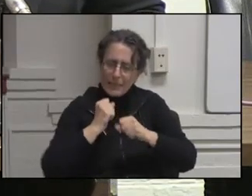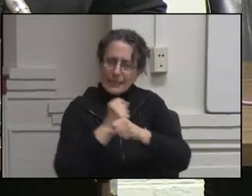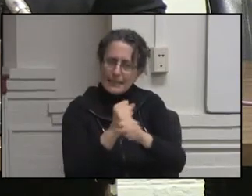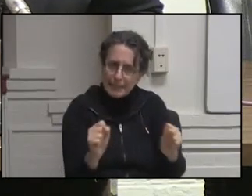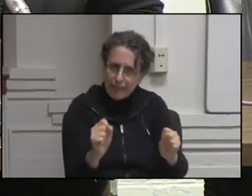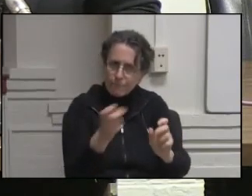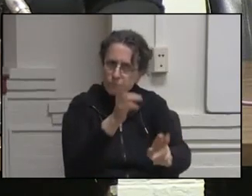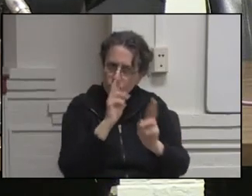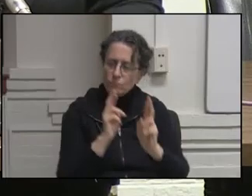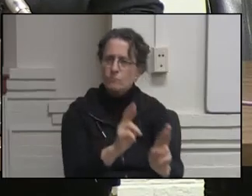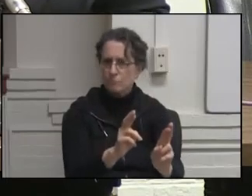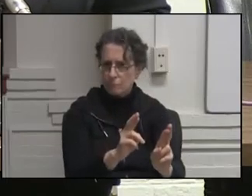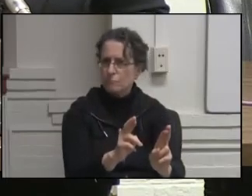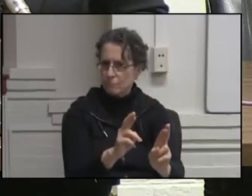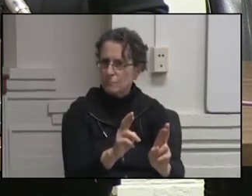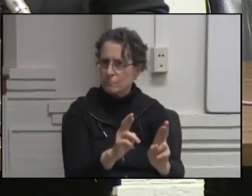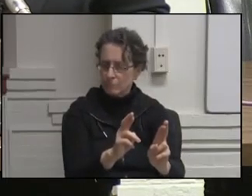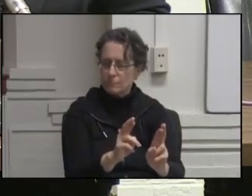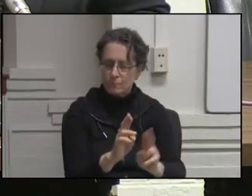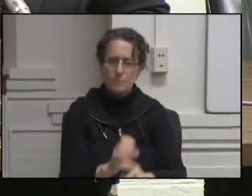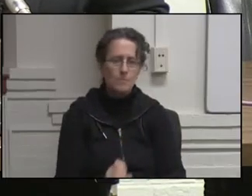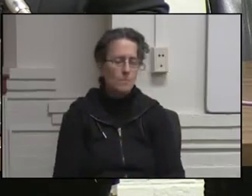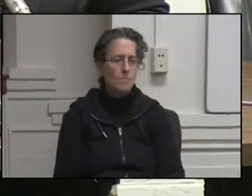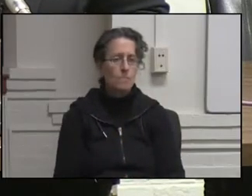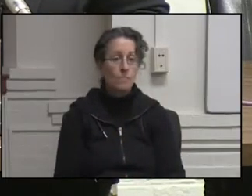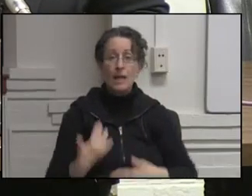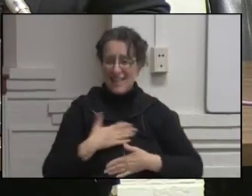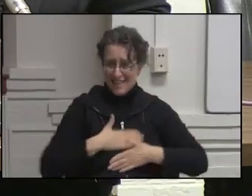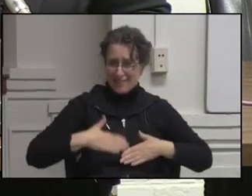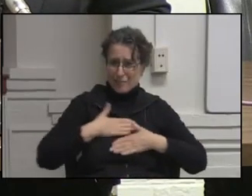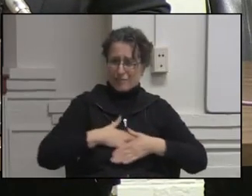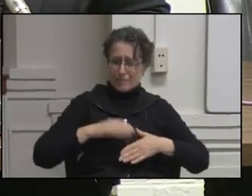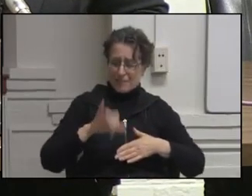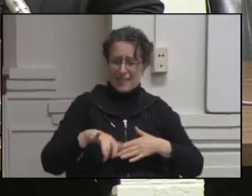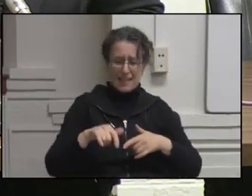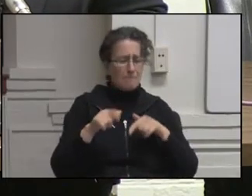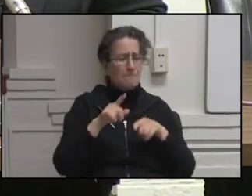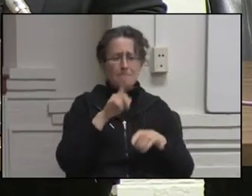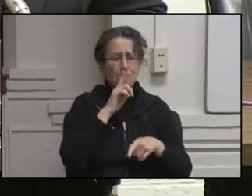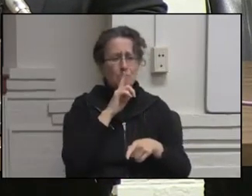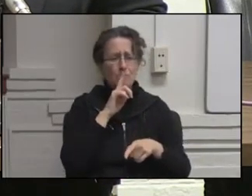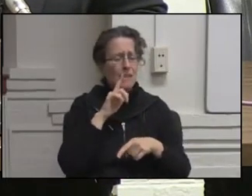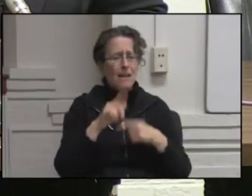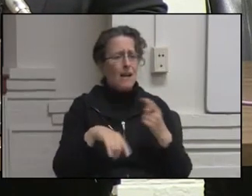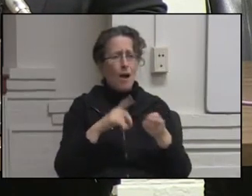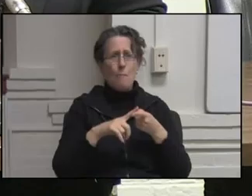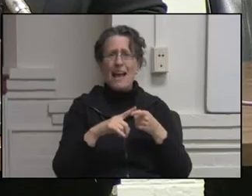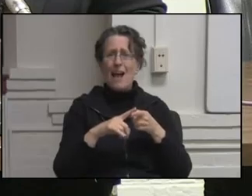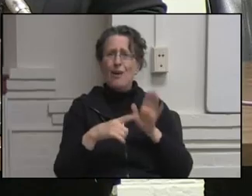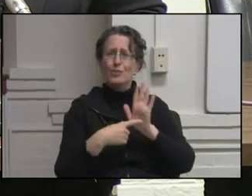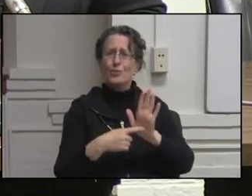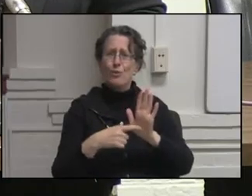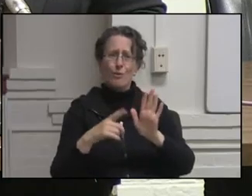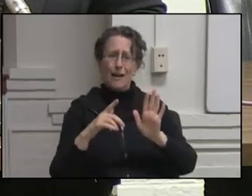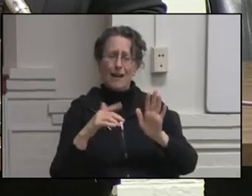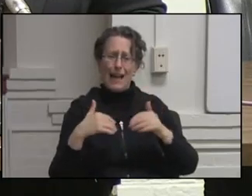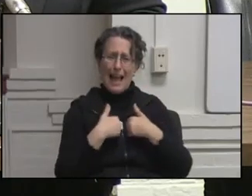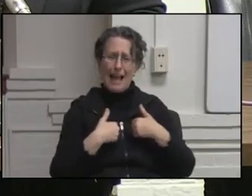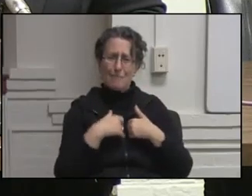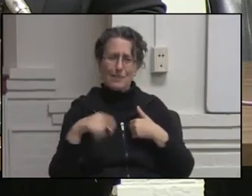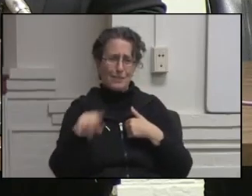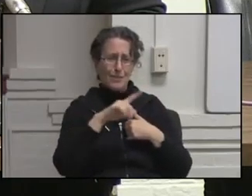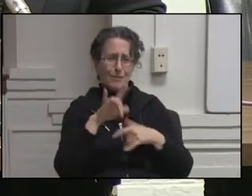and safe way for the animals. And I just wanted to speak about the entertainment issue. This is not about putting animals on display for entertainment. I